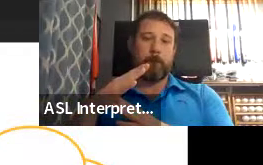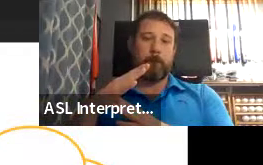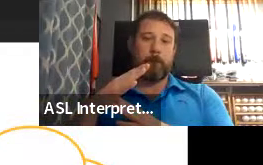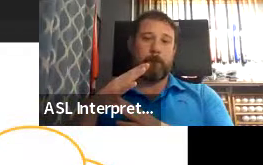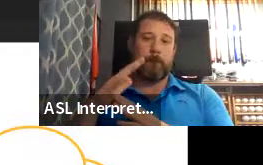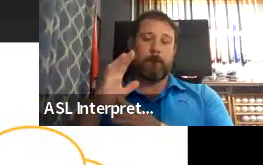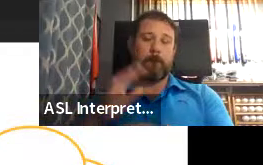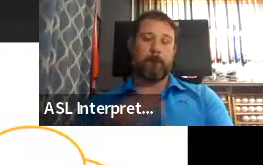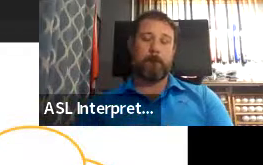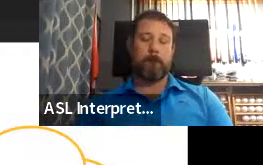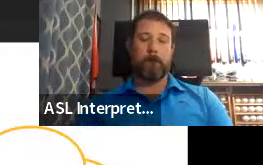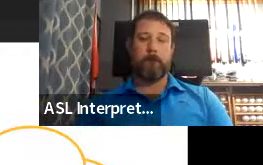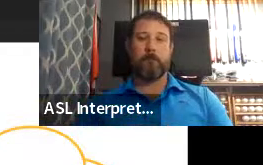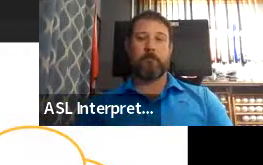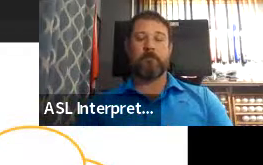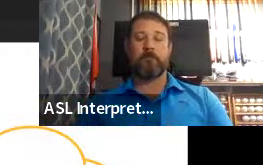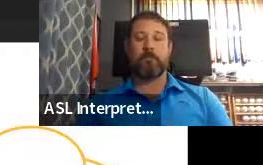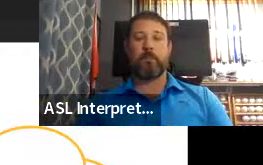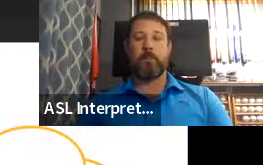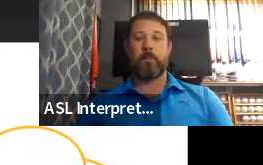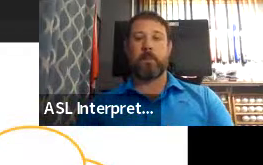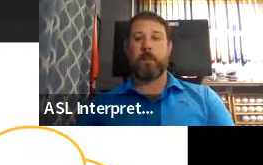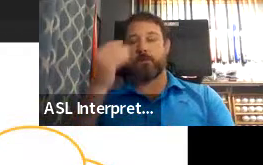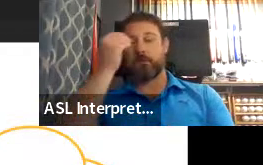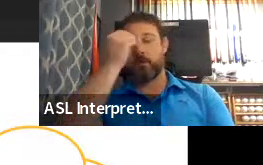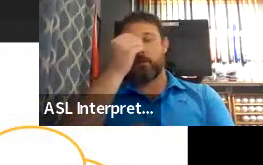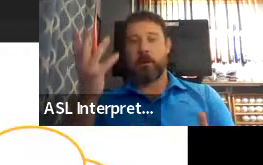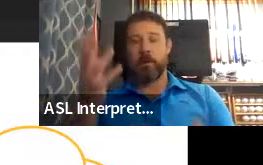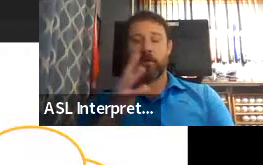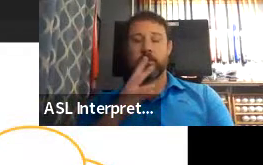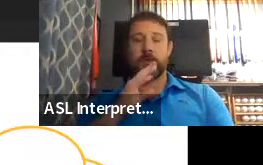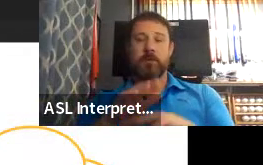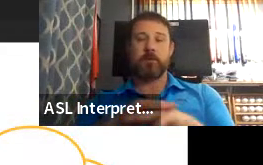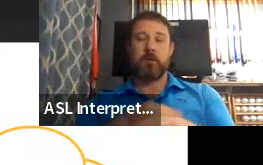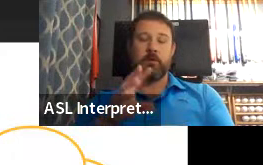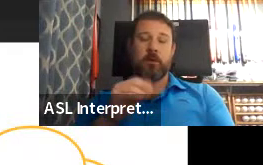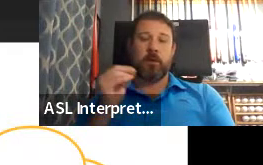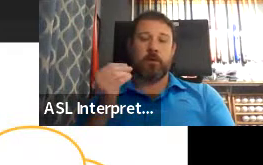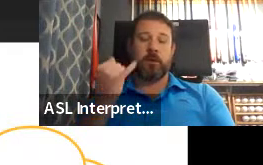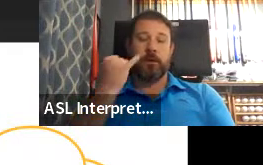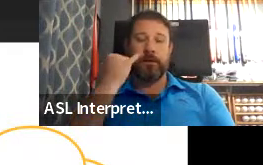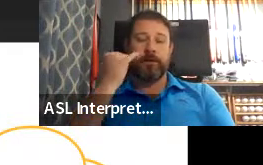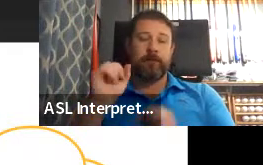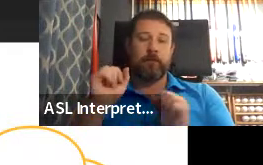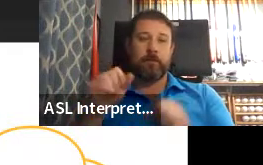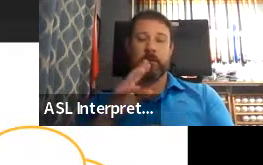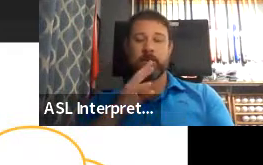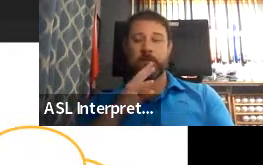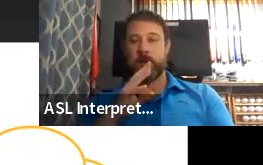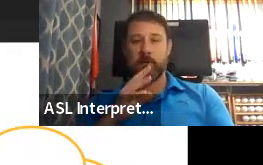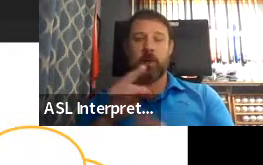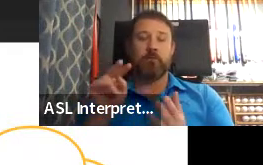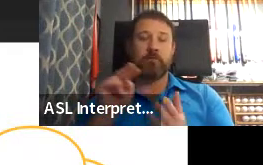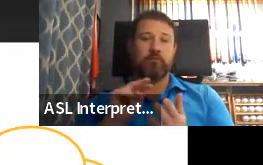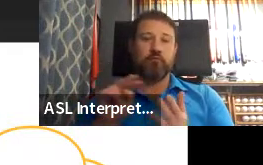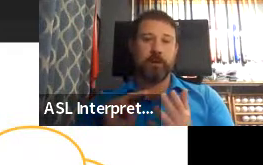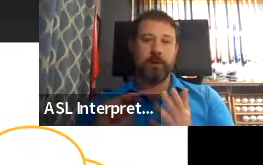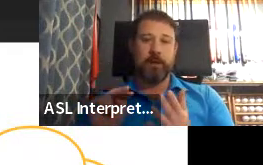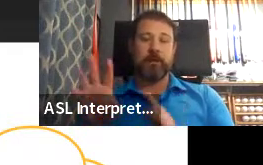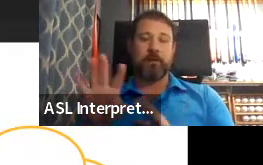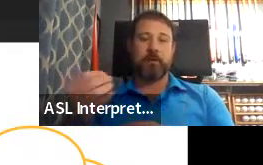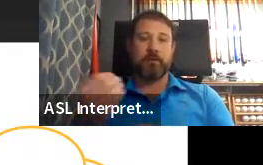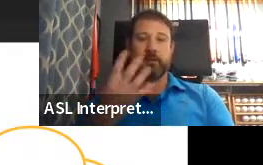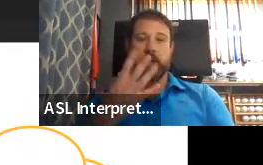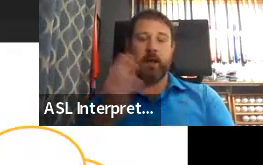And also reminding people to please speak slowly, and if you can speak slowly and read slides that